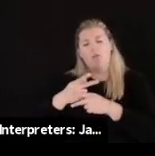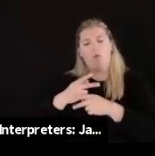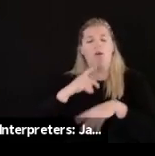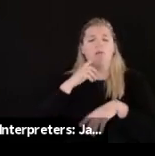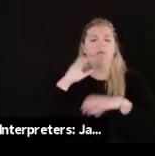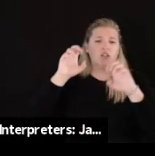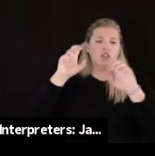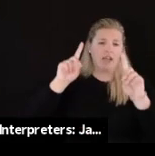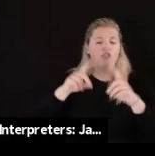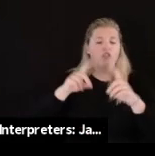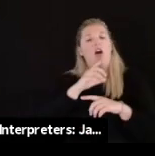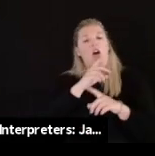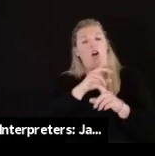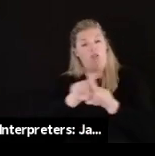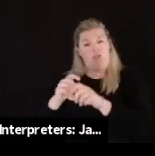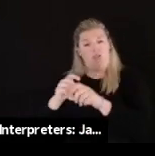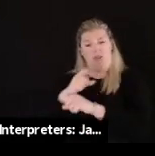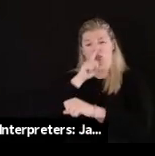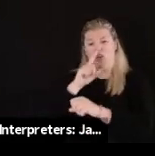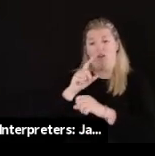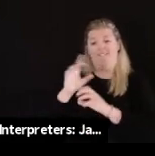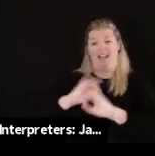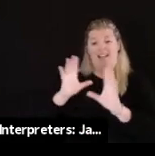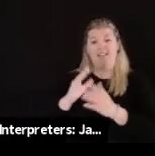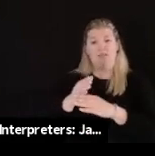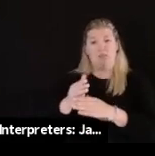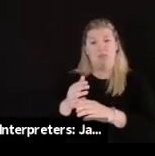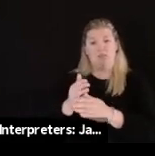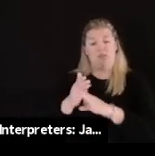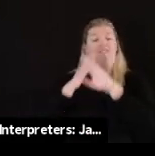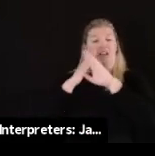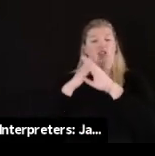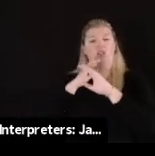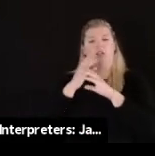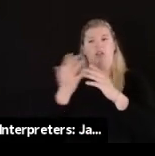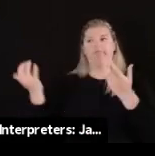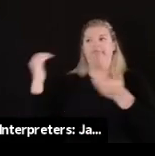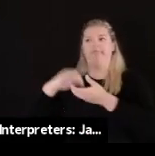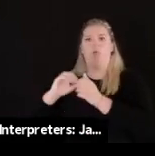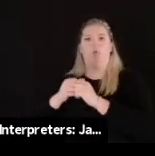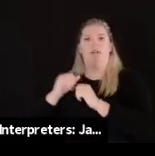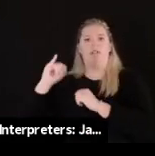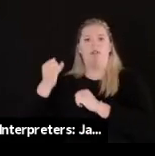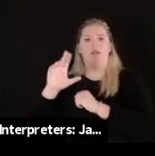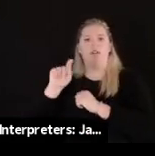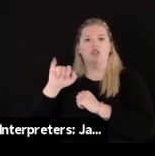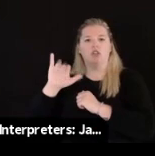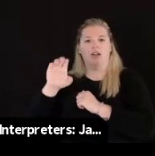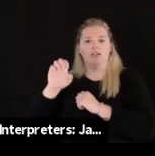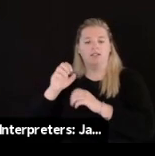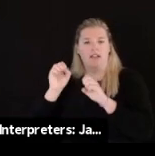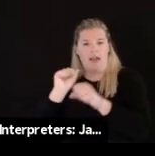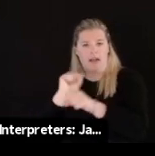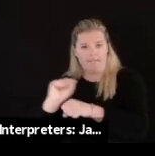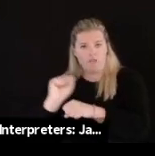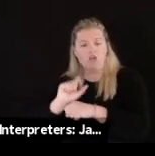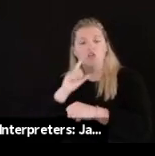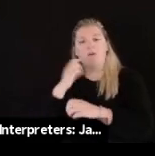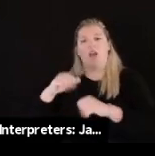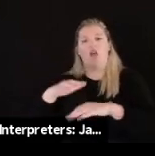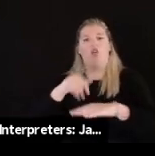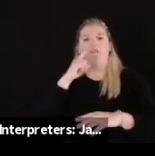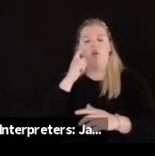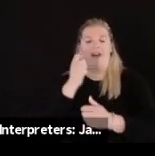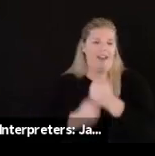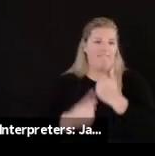violence prevention by infusing it with justice efforts so we can effectively place a call to action to everyone, but